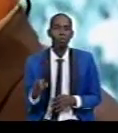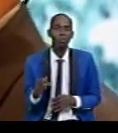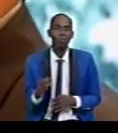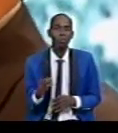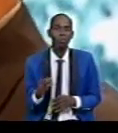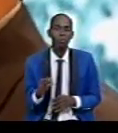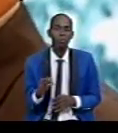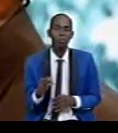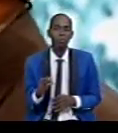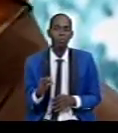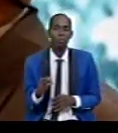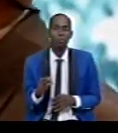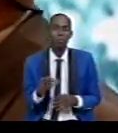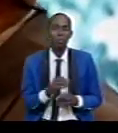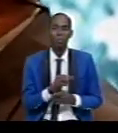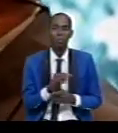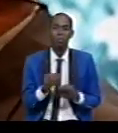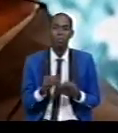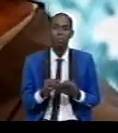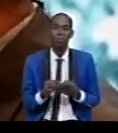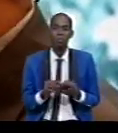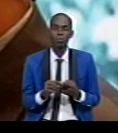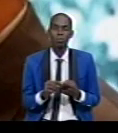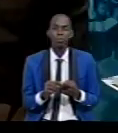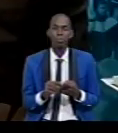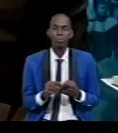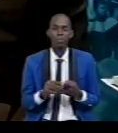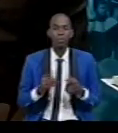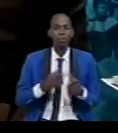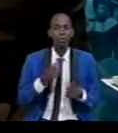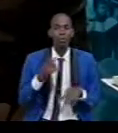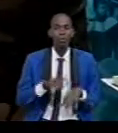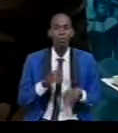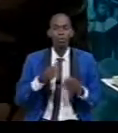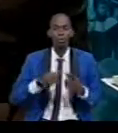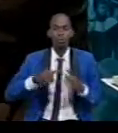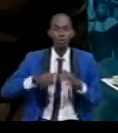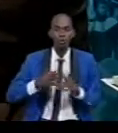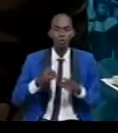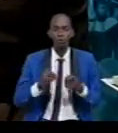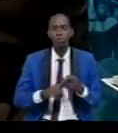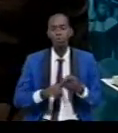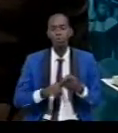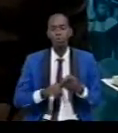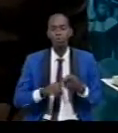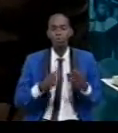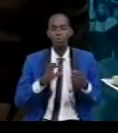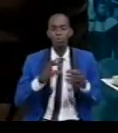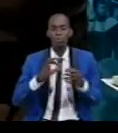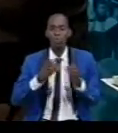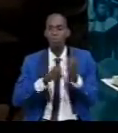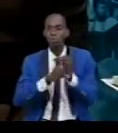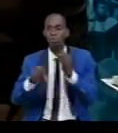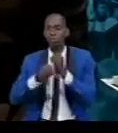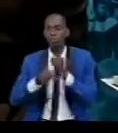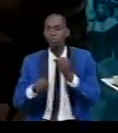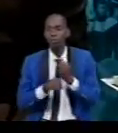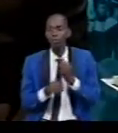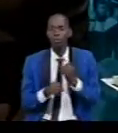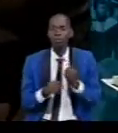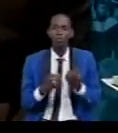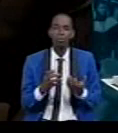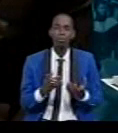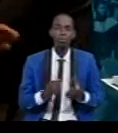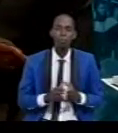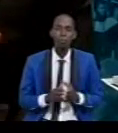think about what is the first things that you want to start translating? Do you want to translate the ongoing content that's happening on a regular